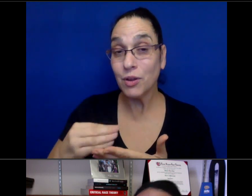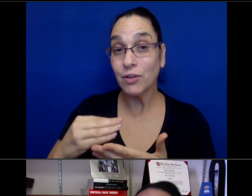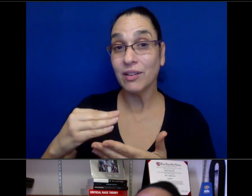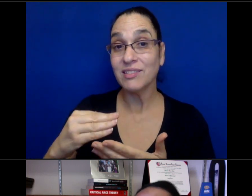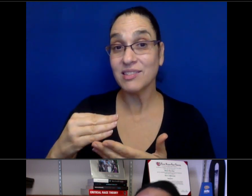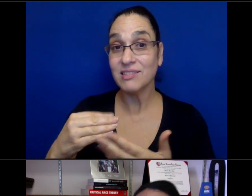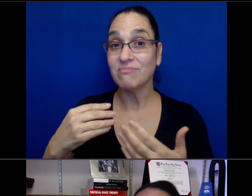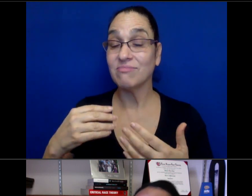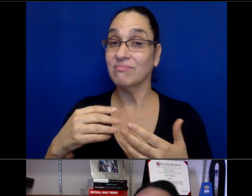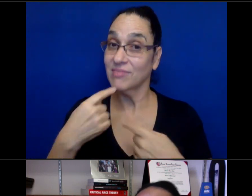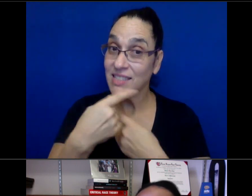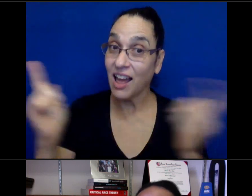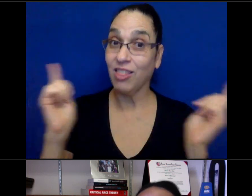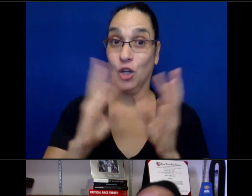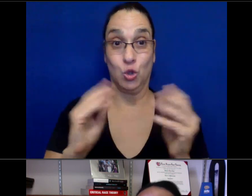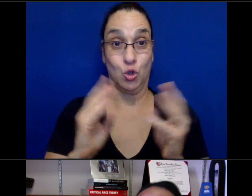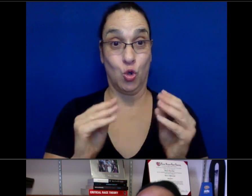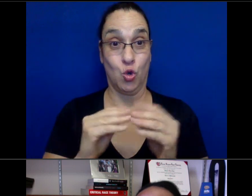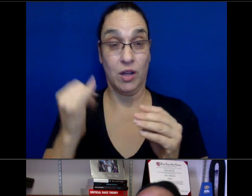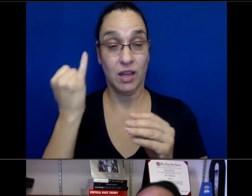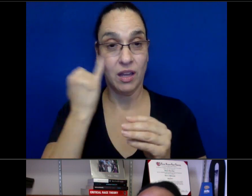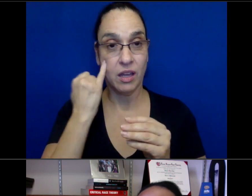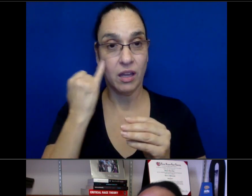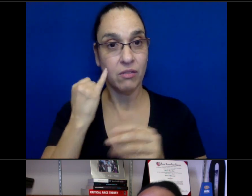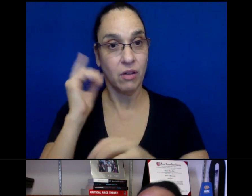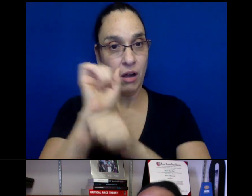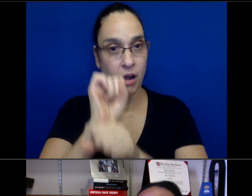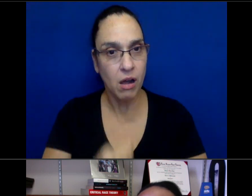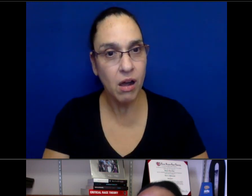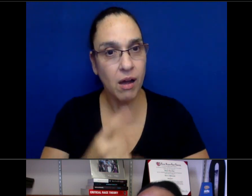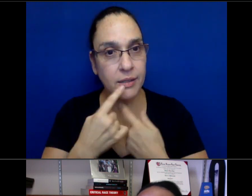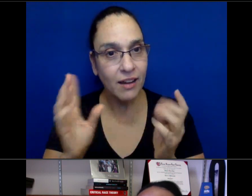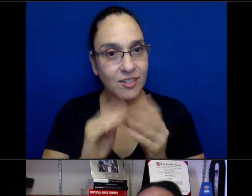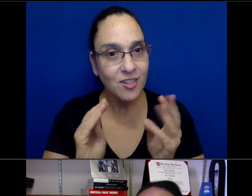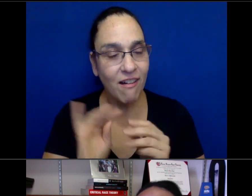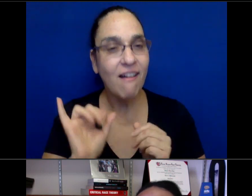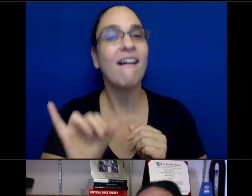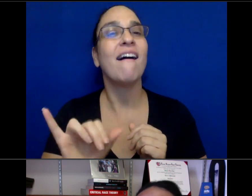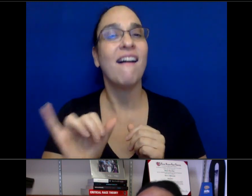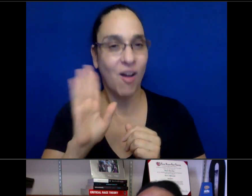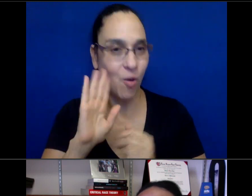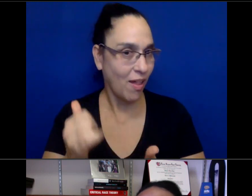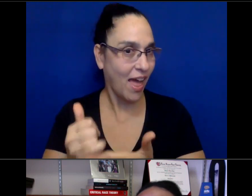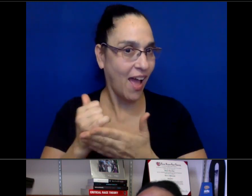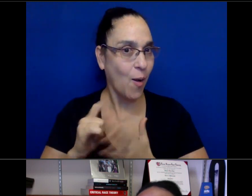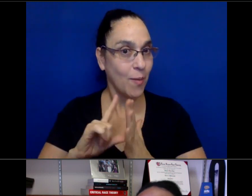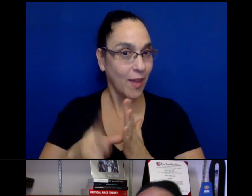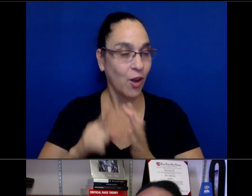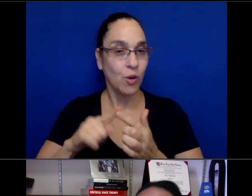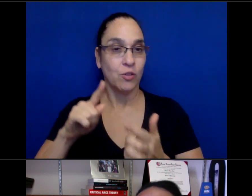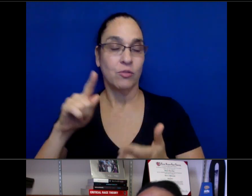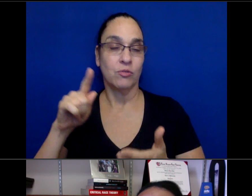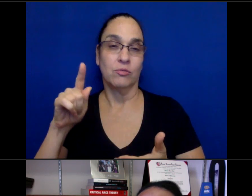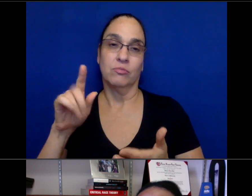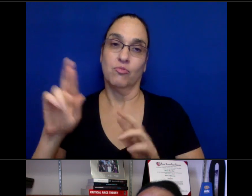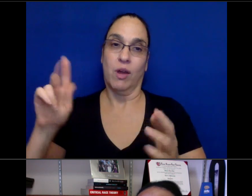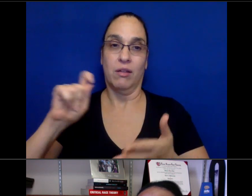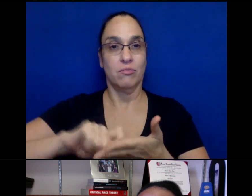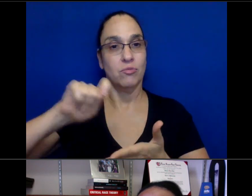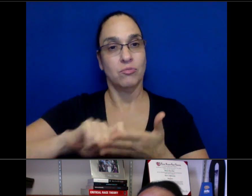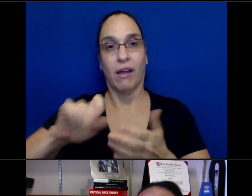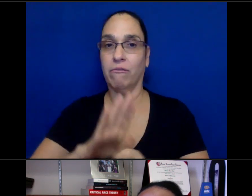from my perspective, and that can help you when you're finally ready to write the full paper, right? So this process should be